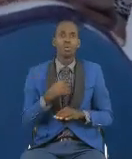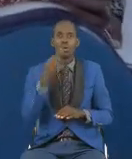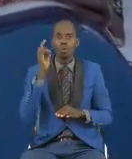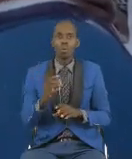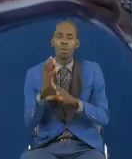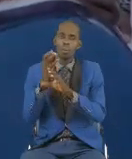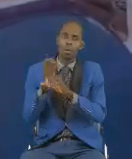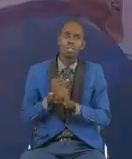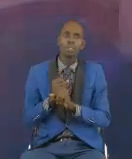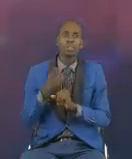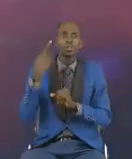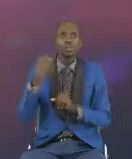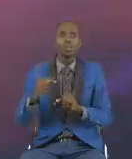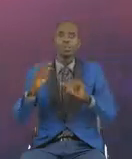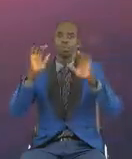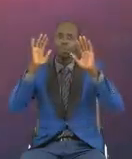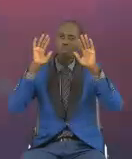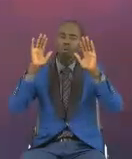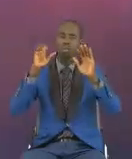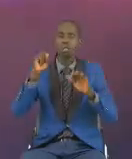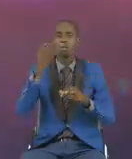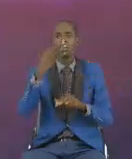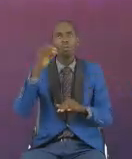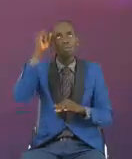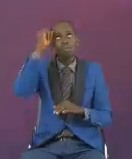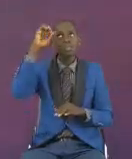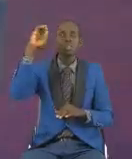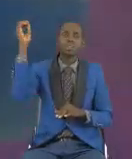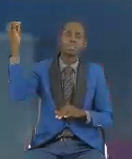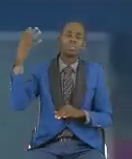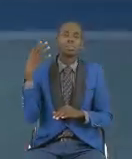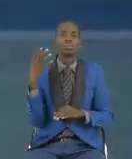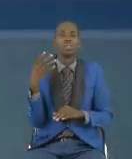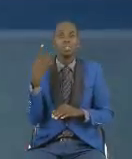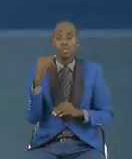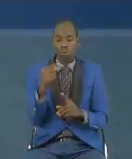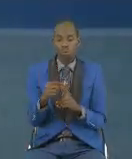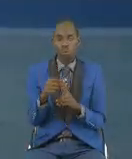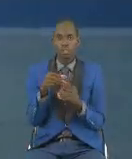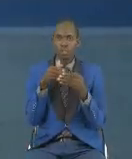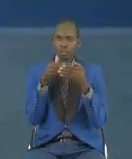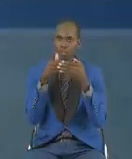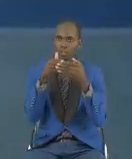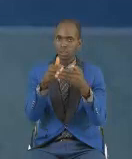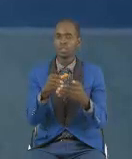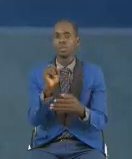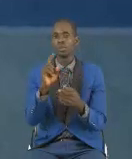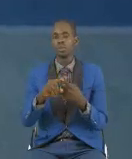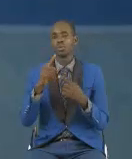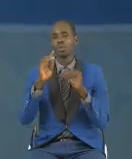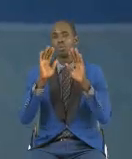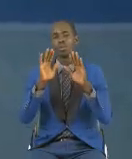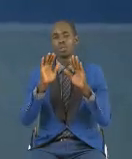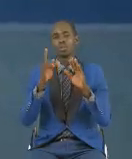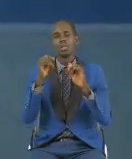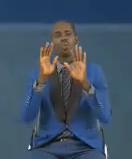wonders of his grace. The word leads to the wonders. The wonder of salvation.